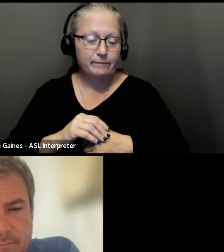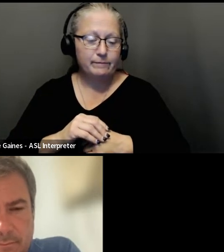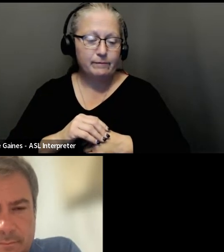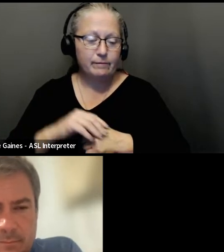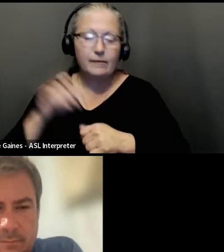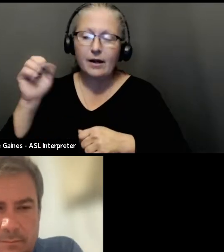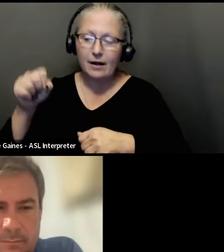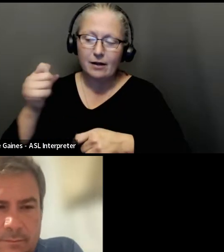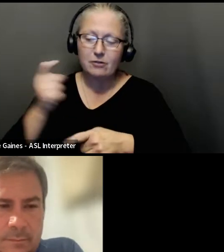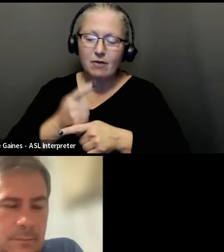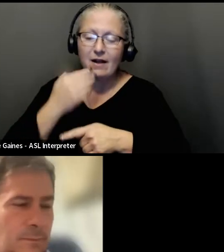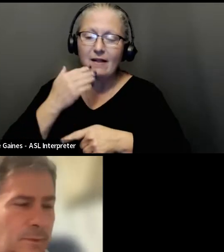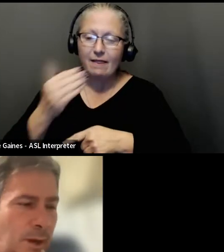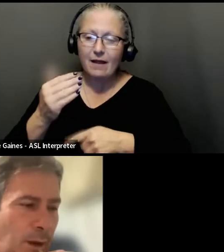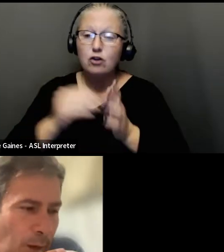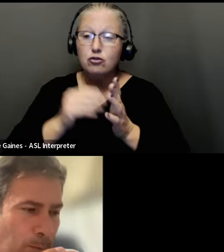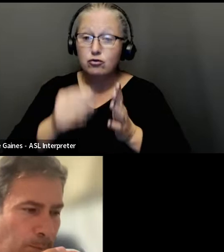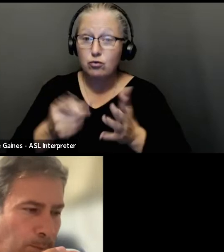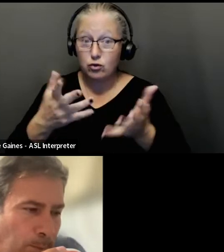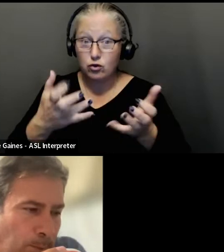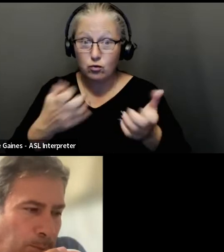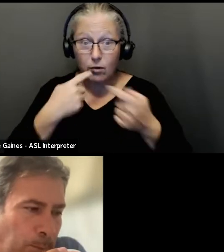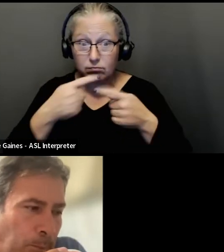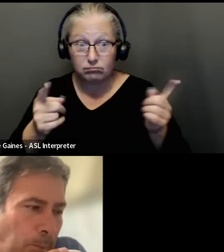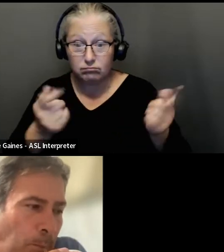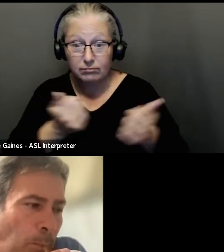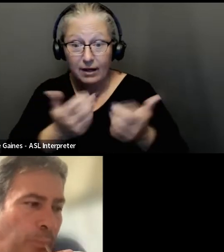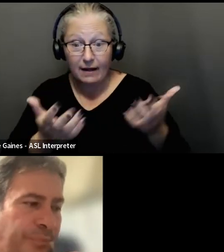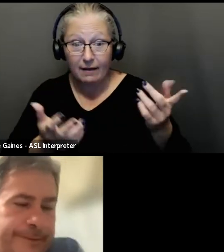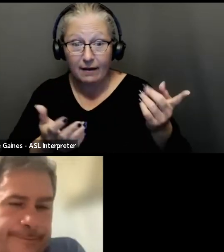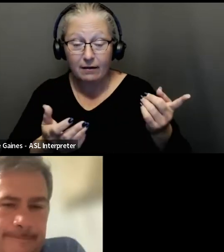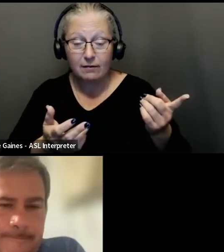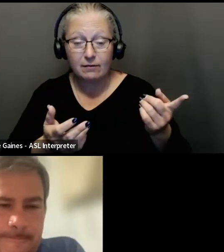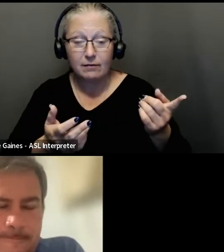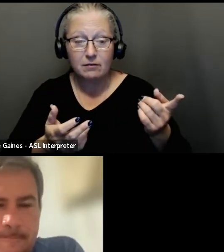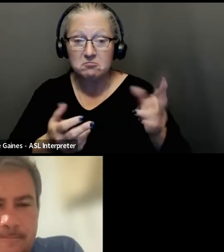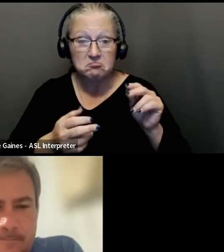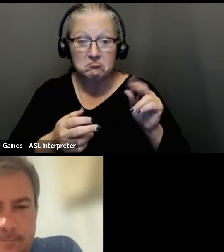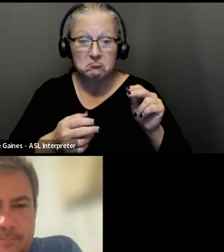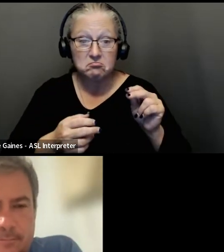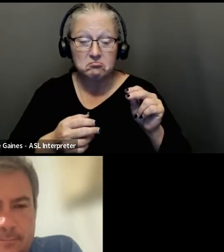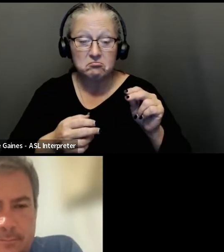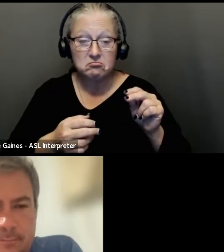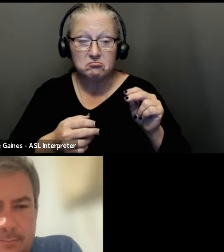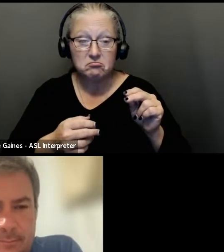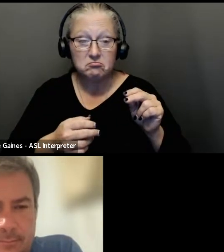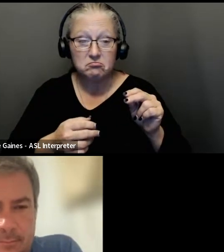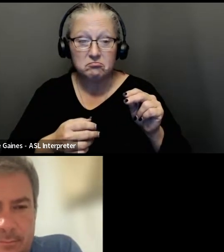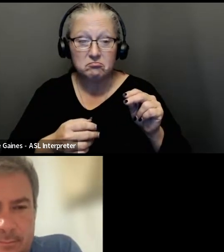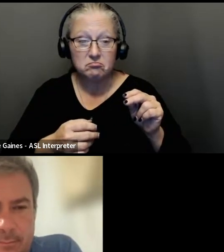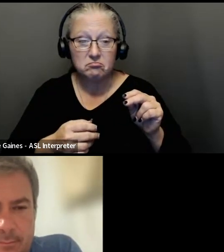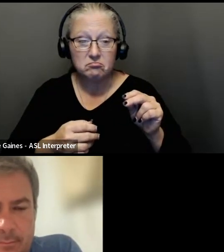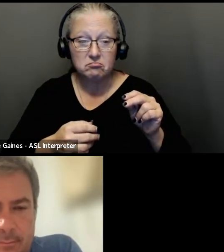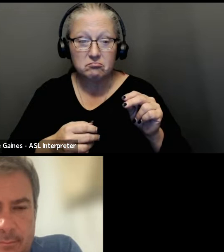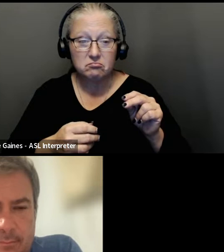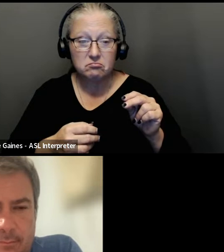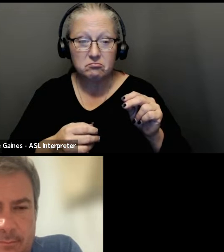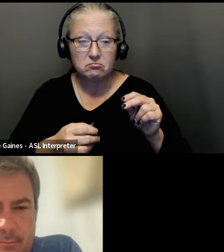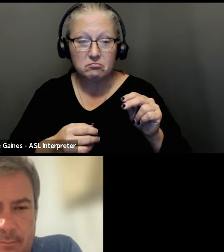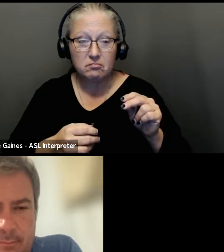Yes, that's right. Thank you. Students, do you want to say anything? No? No, she's asking.